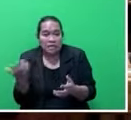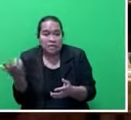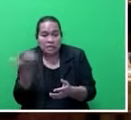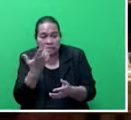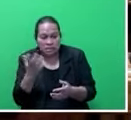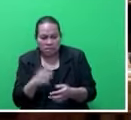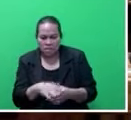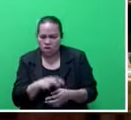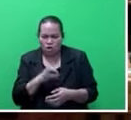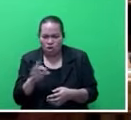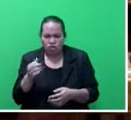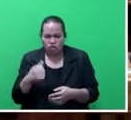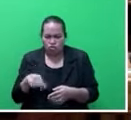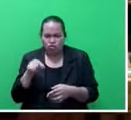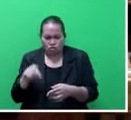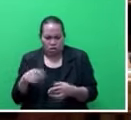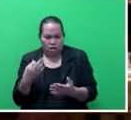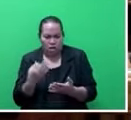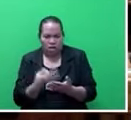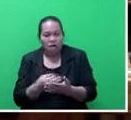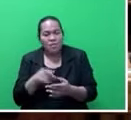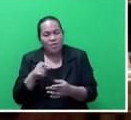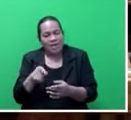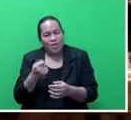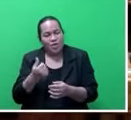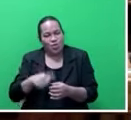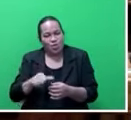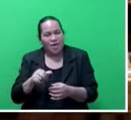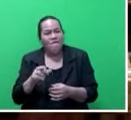as a tool to fight an election, which they are doing.